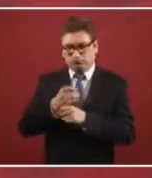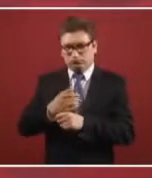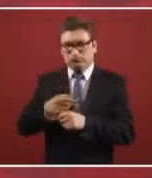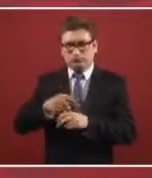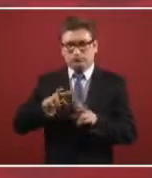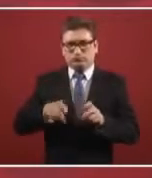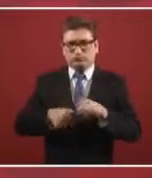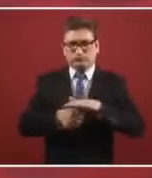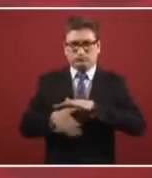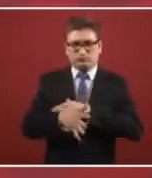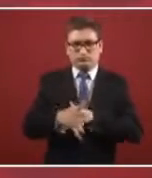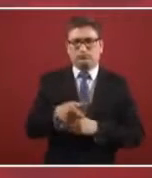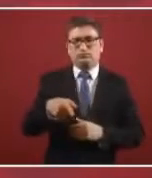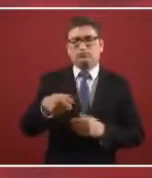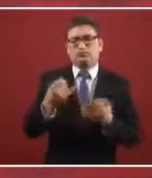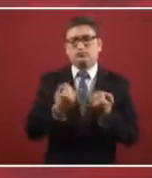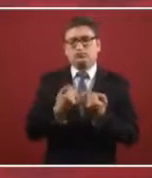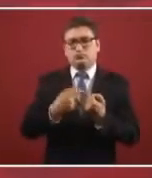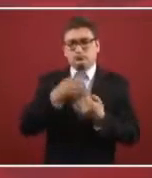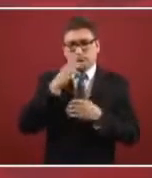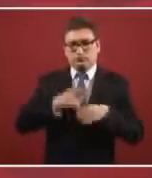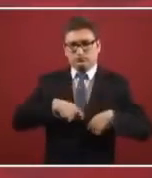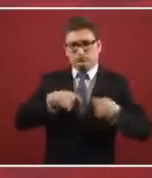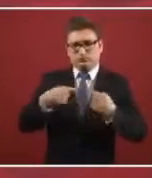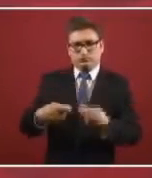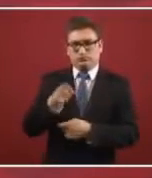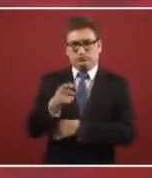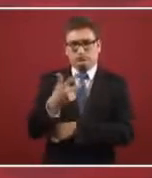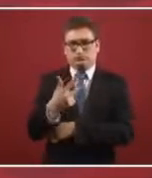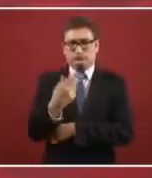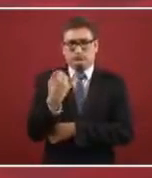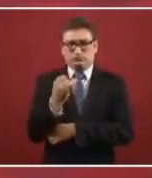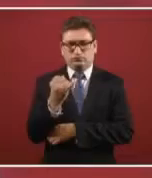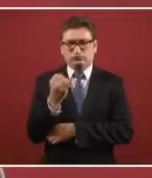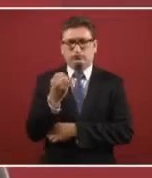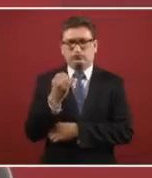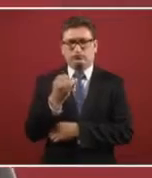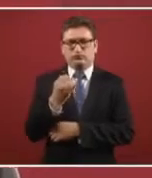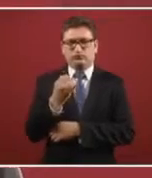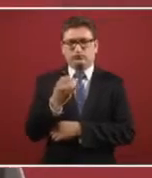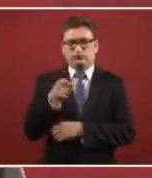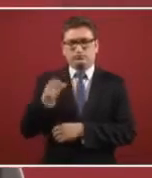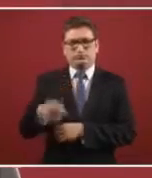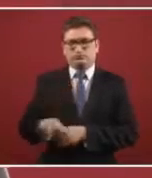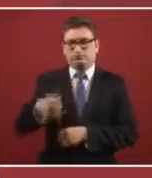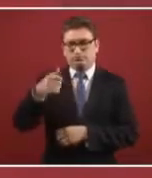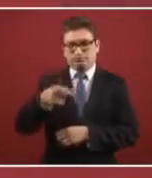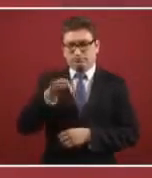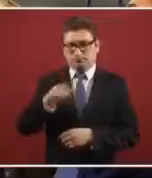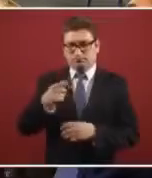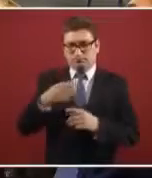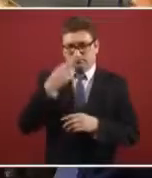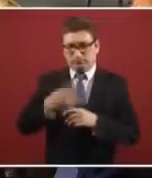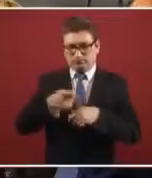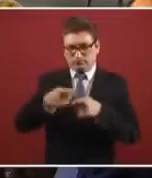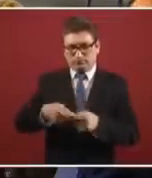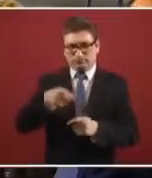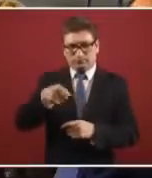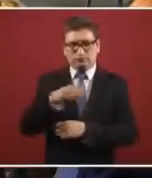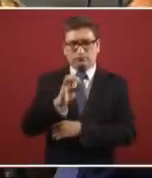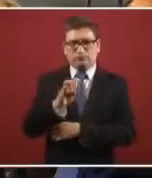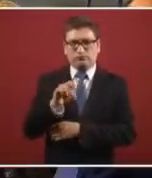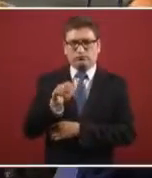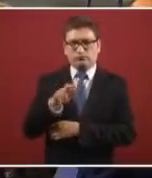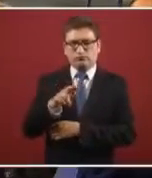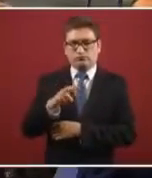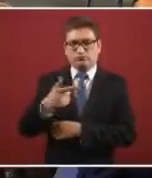posteriormente would llevó posteriorly, al nombramiento el 28 de which junio on the 28th of del primer June fiscal de esta unidad, el caso de Omar took Gómez Trejos, into